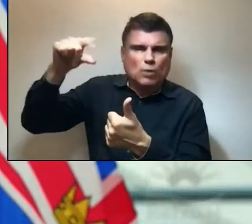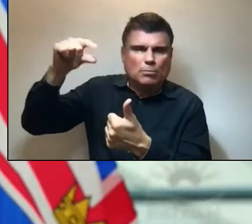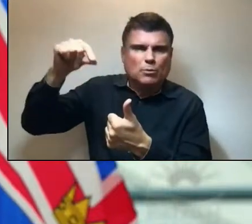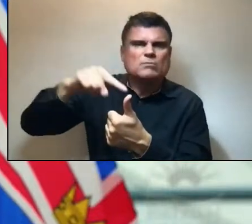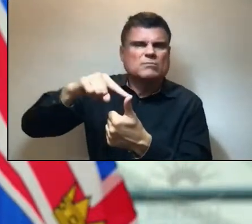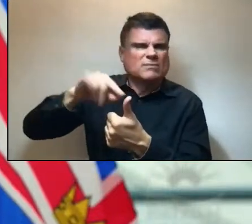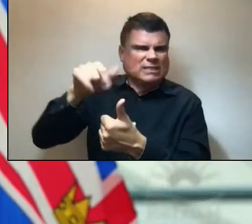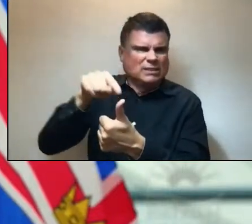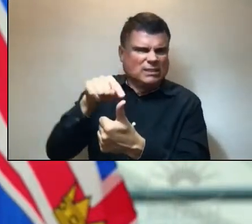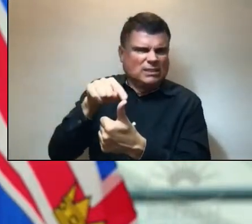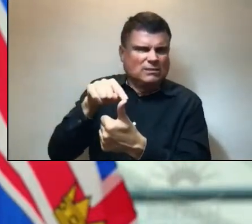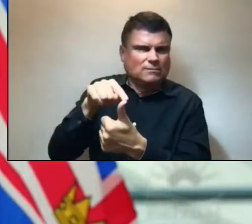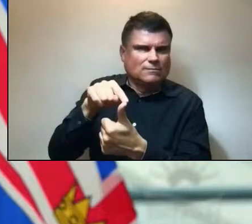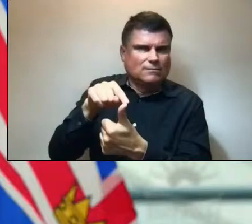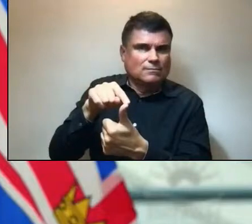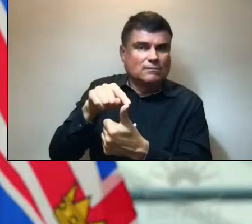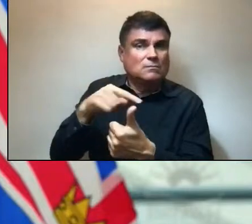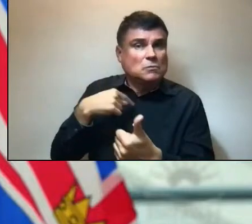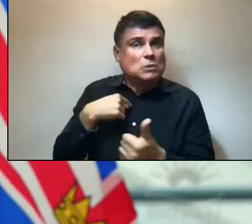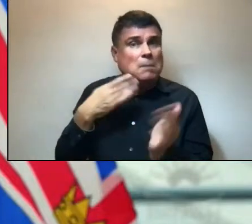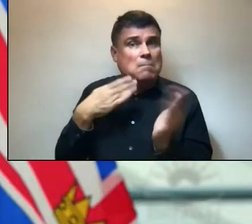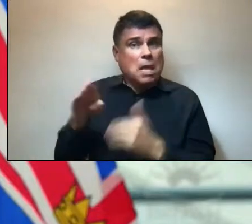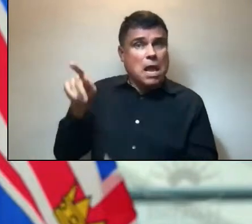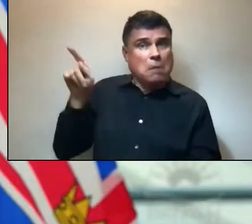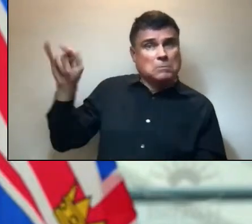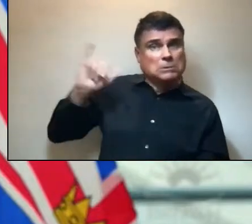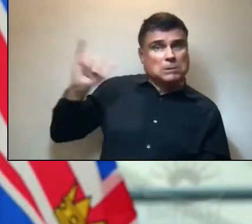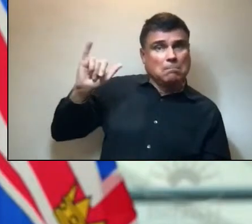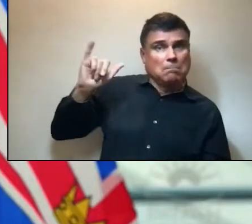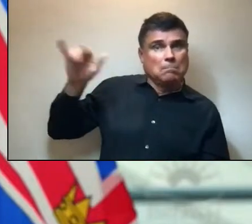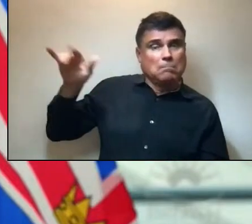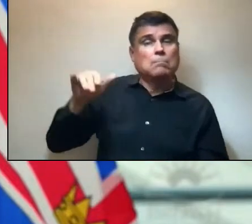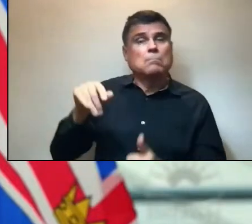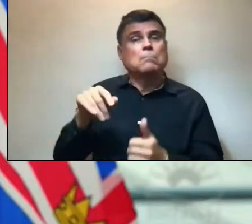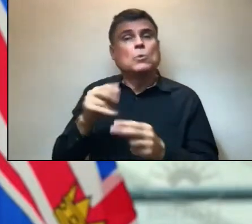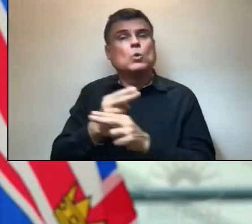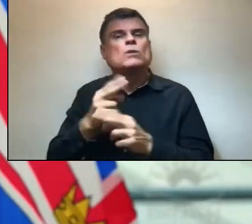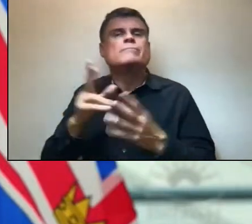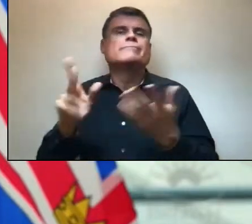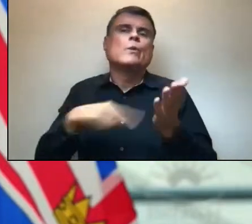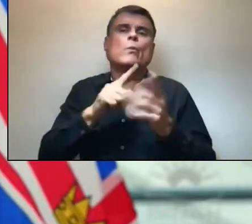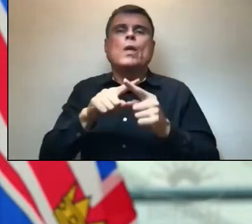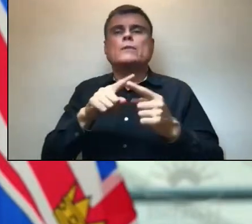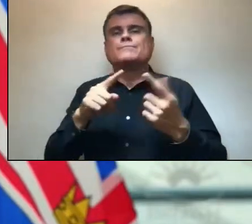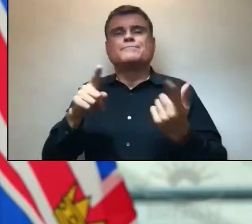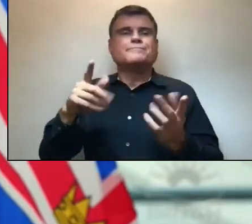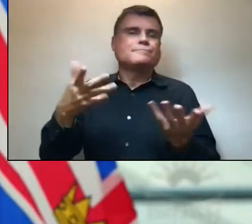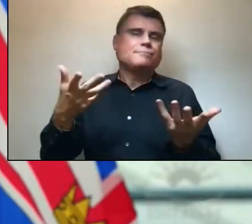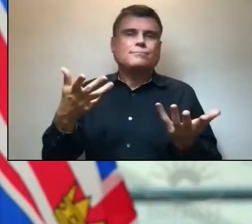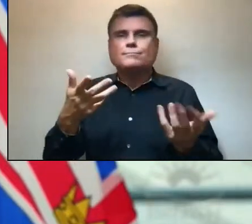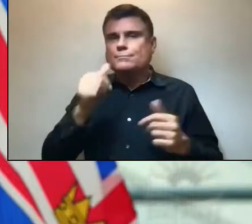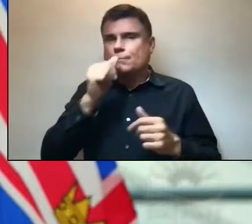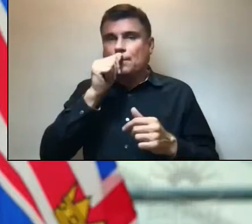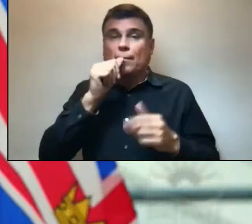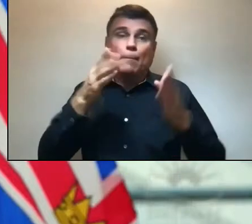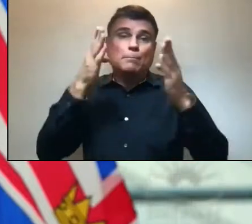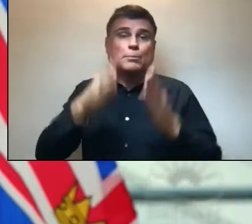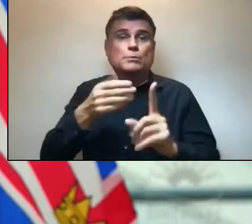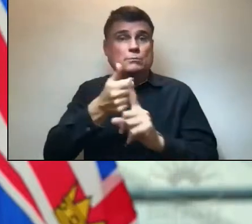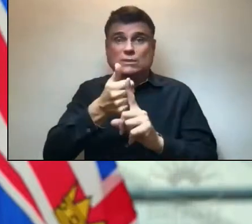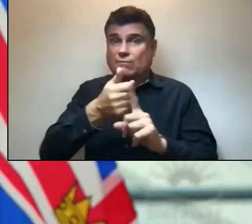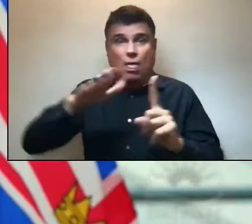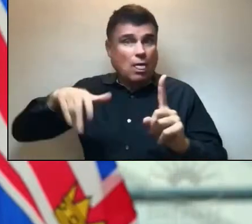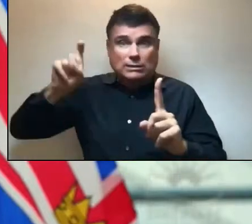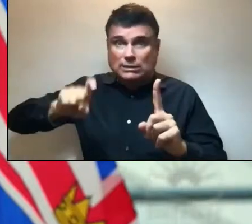to use them, particularly for situations where people have been exposed, where you want to